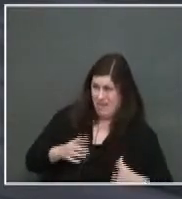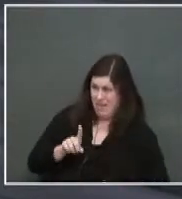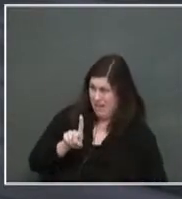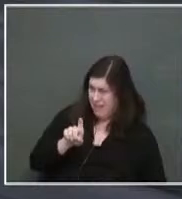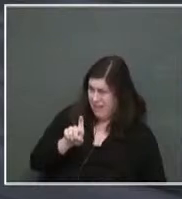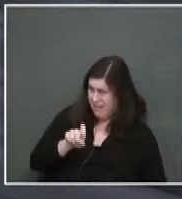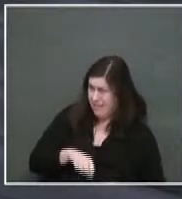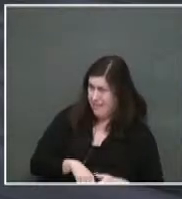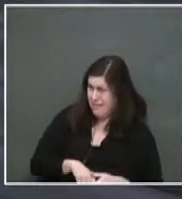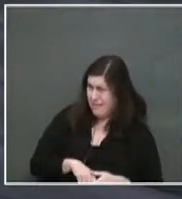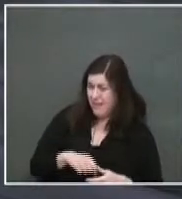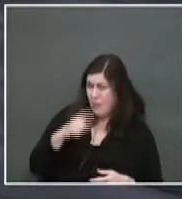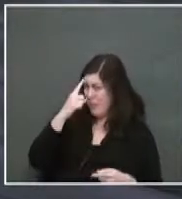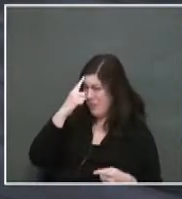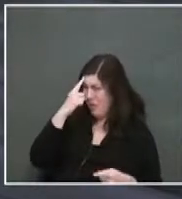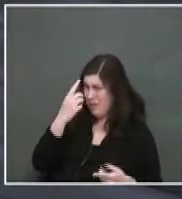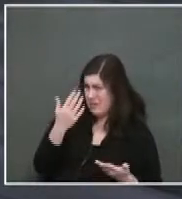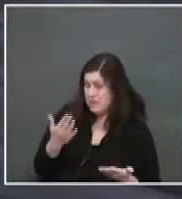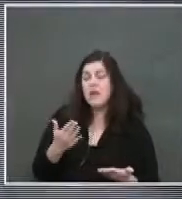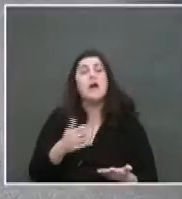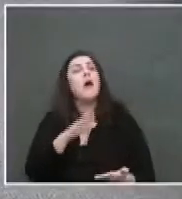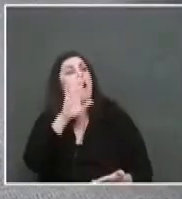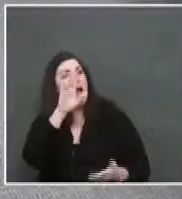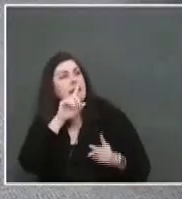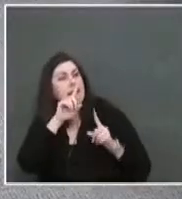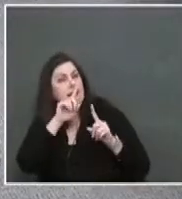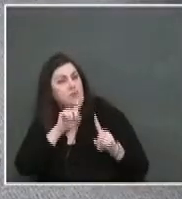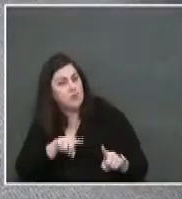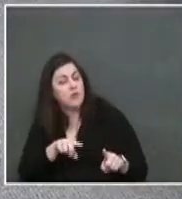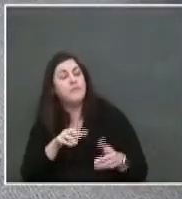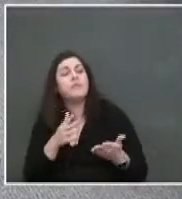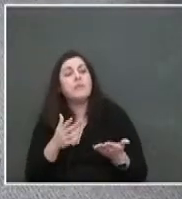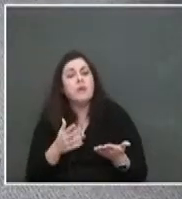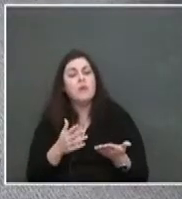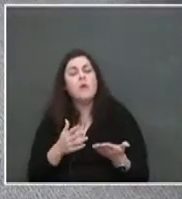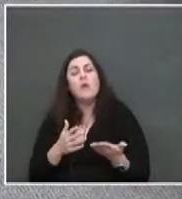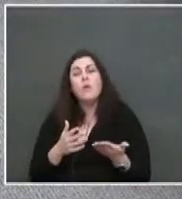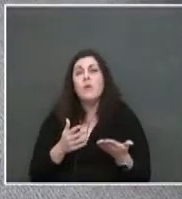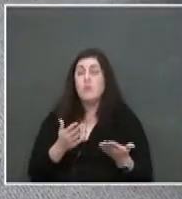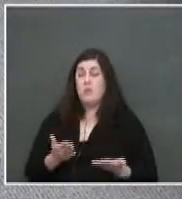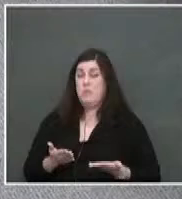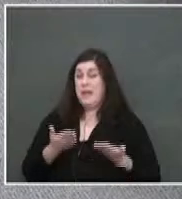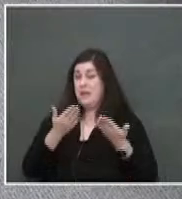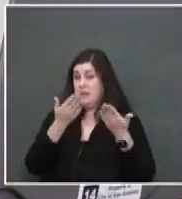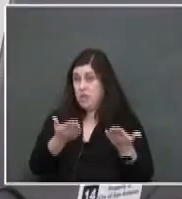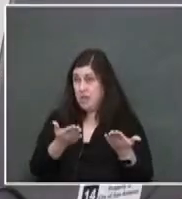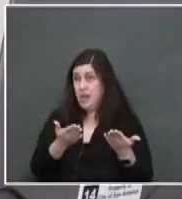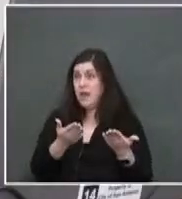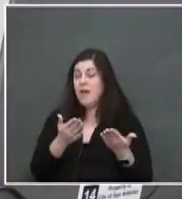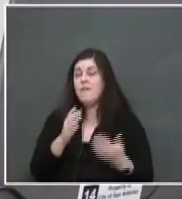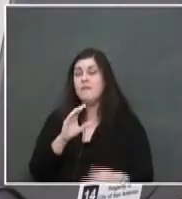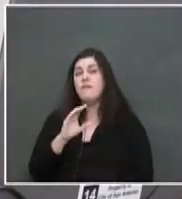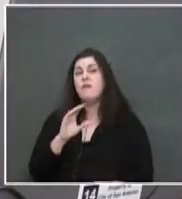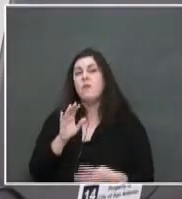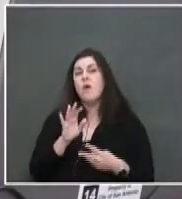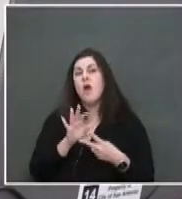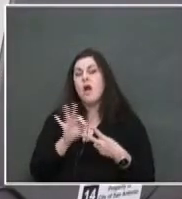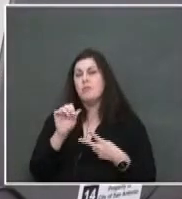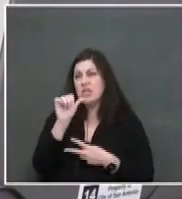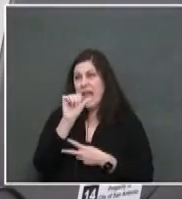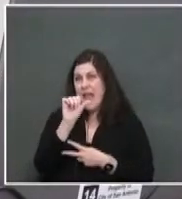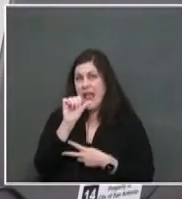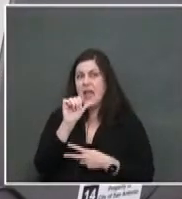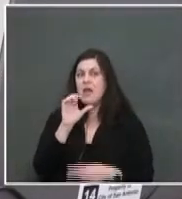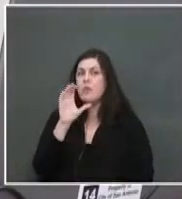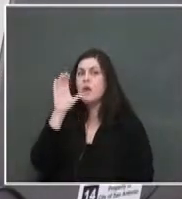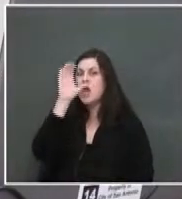frame. Councilwoman, I can address that question. When we made that recommendation on option A, we looked